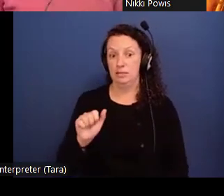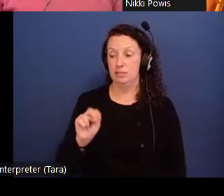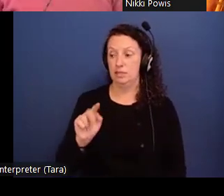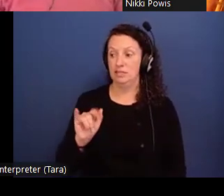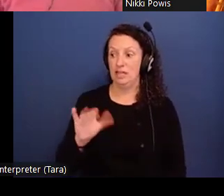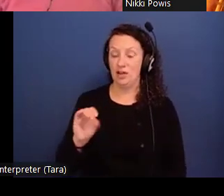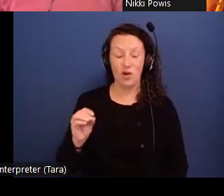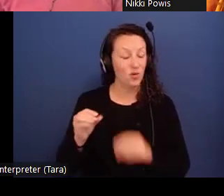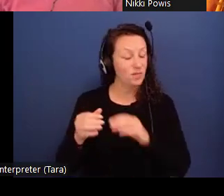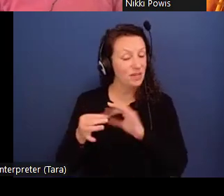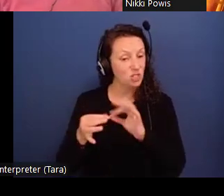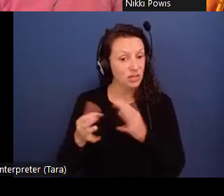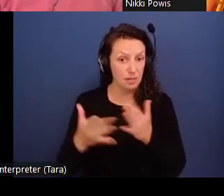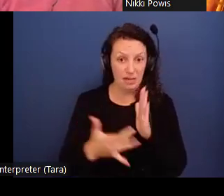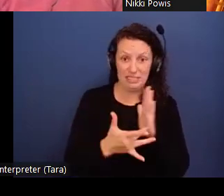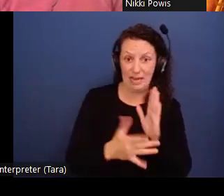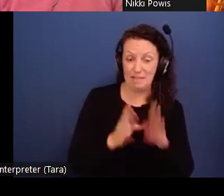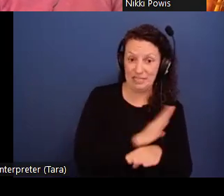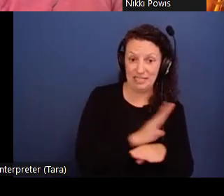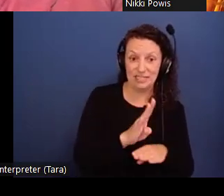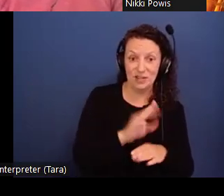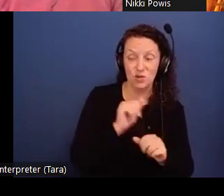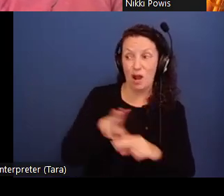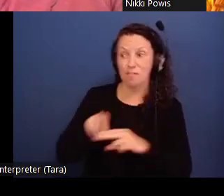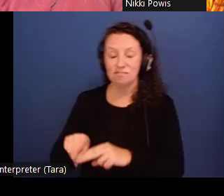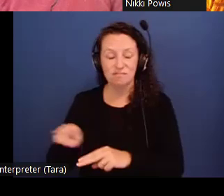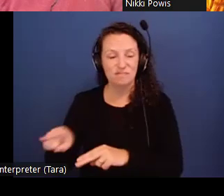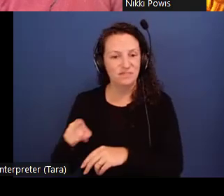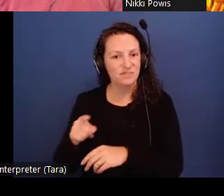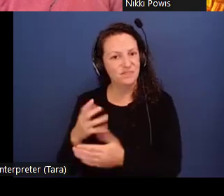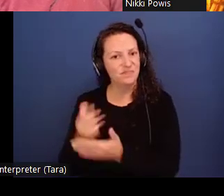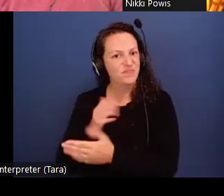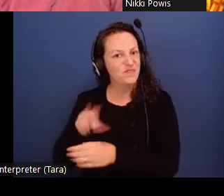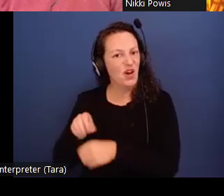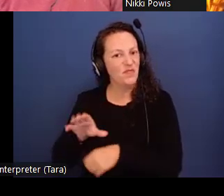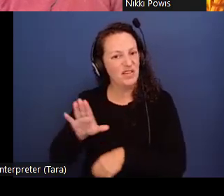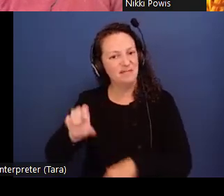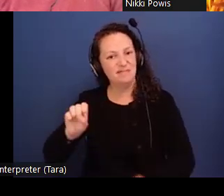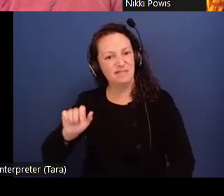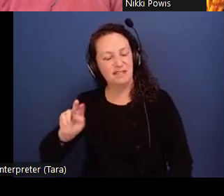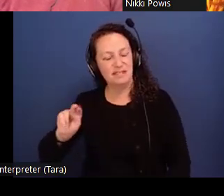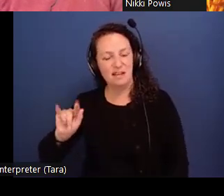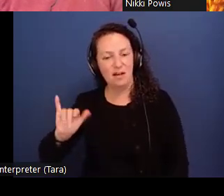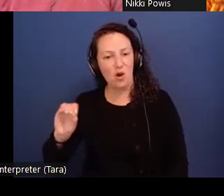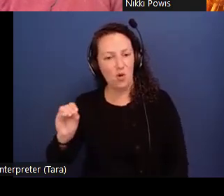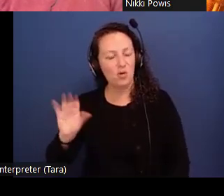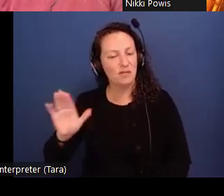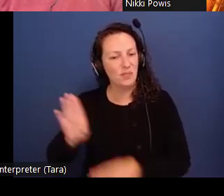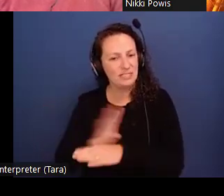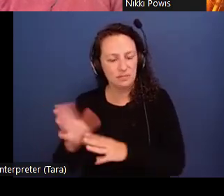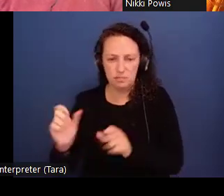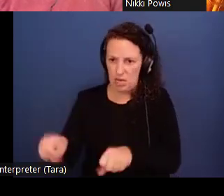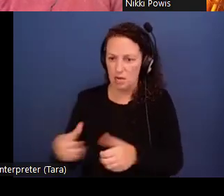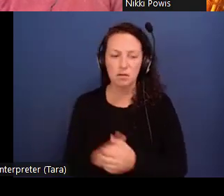tech business that could benefit from their program. But we also have people that are part of our grant who offer